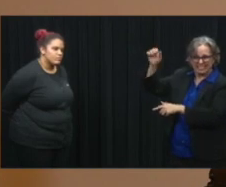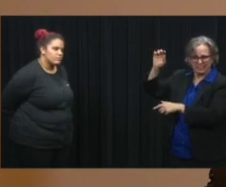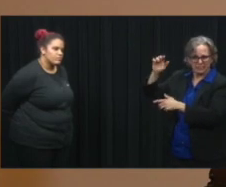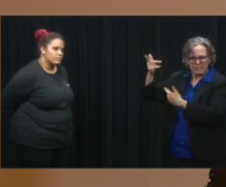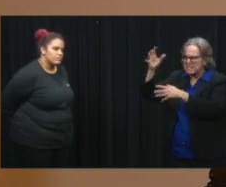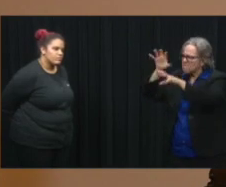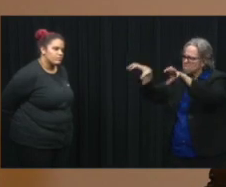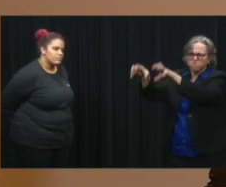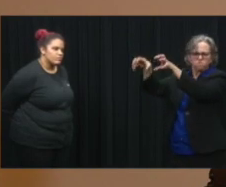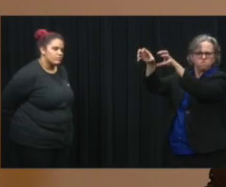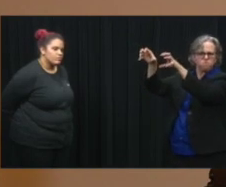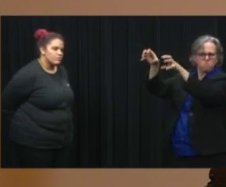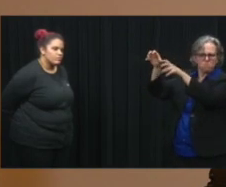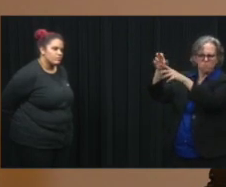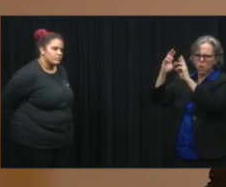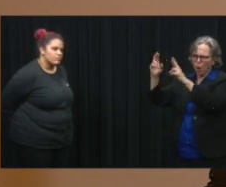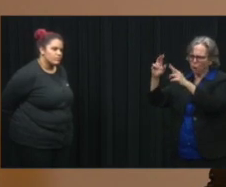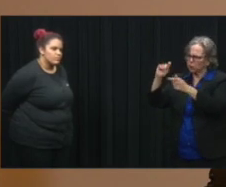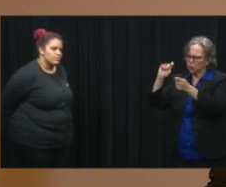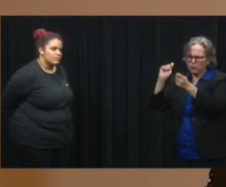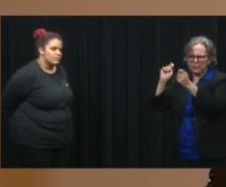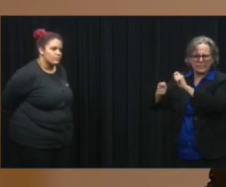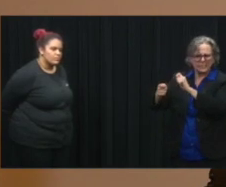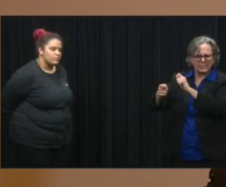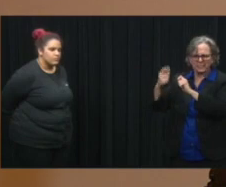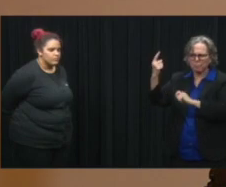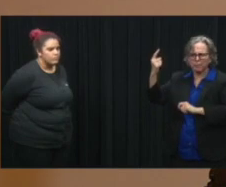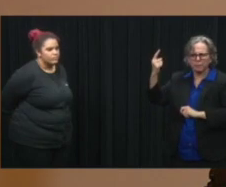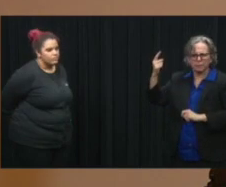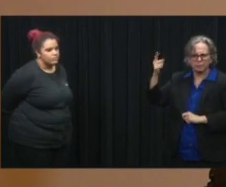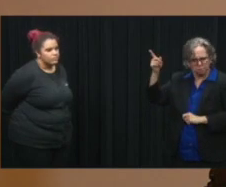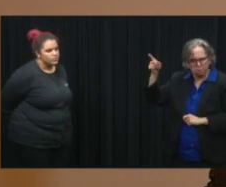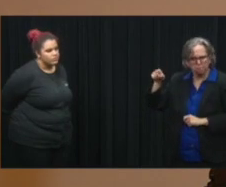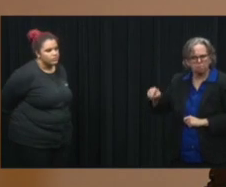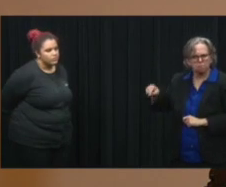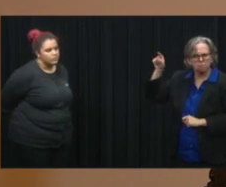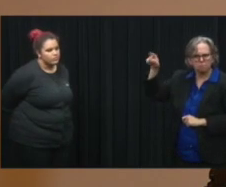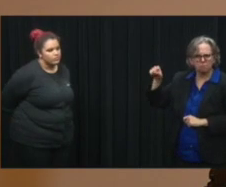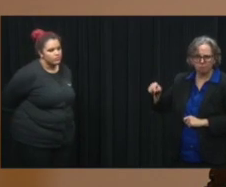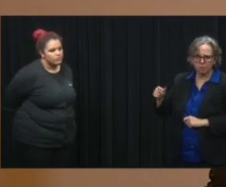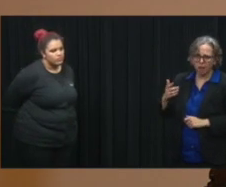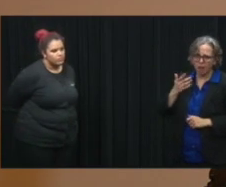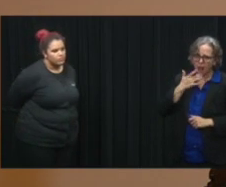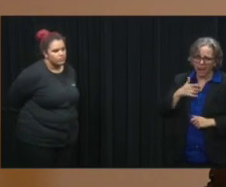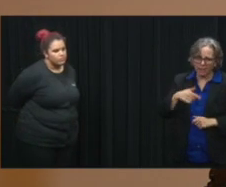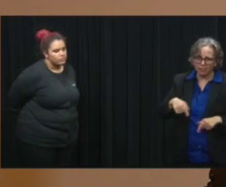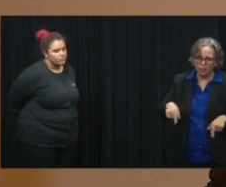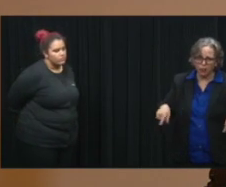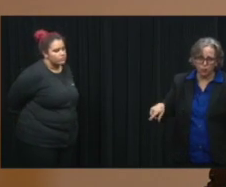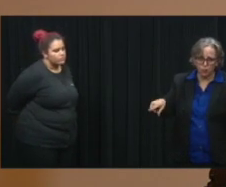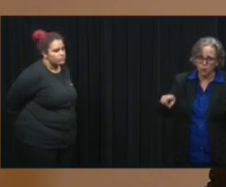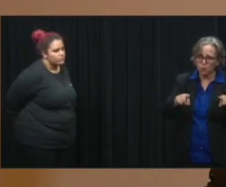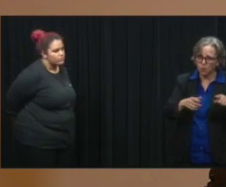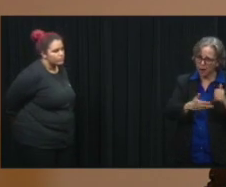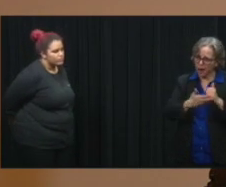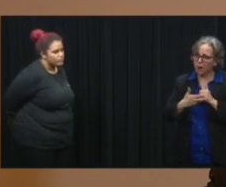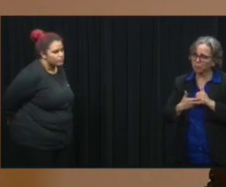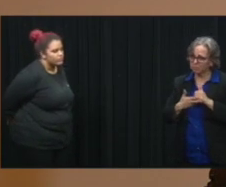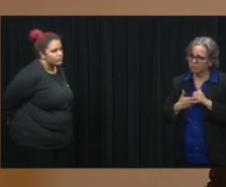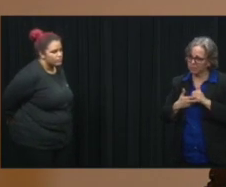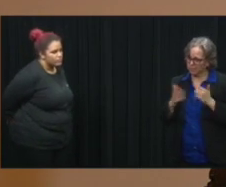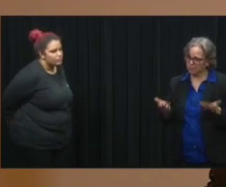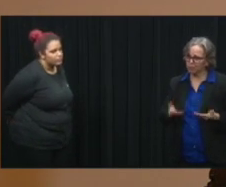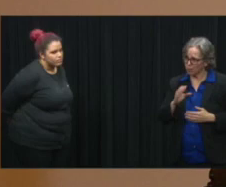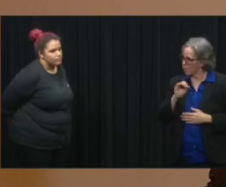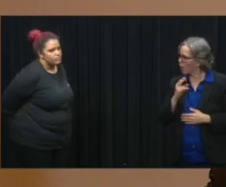help change that trajectory. We are very gifted that you helped us in Ohio buy more time to get more ready, and